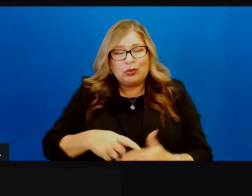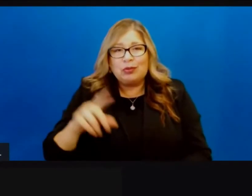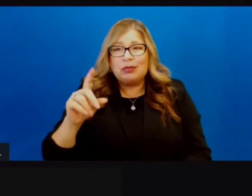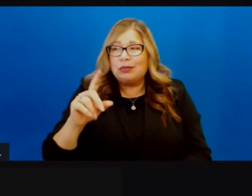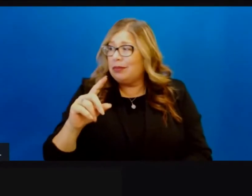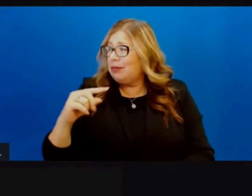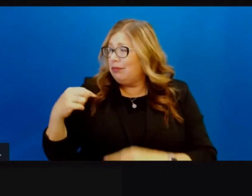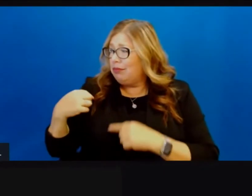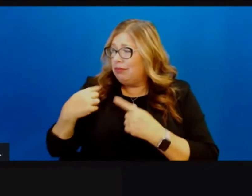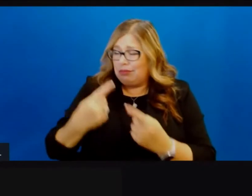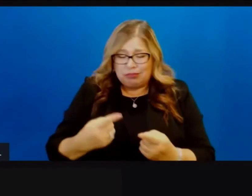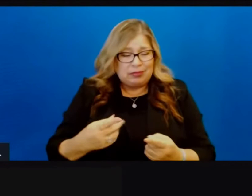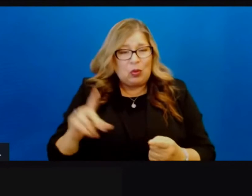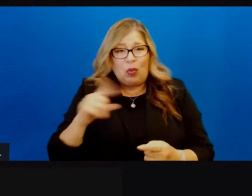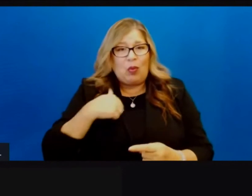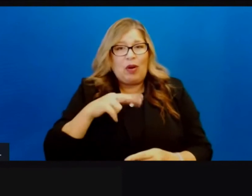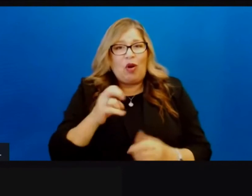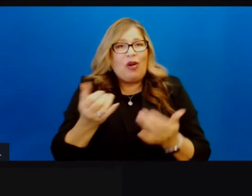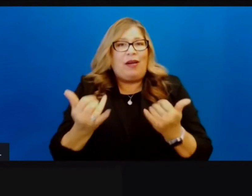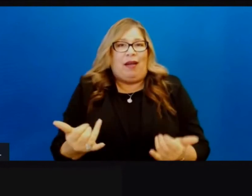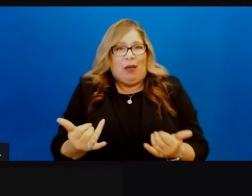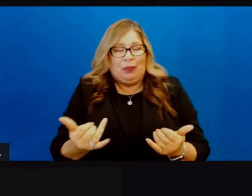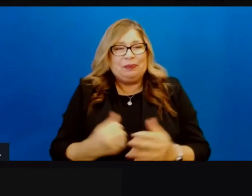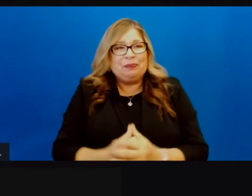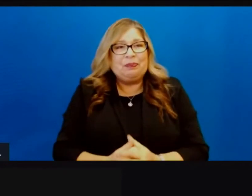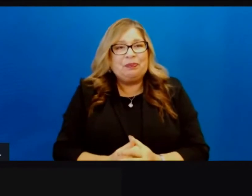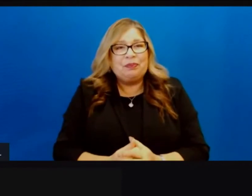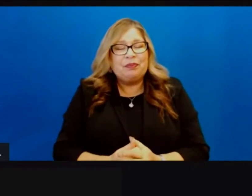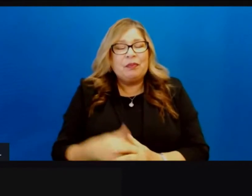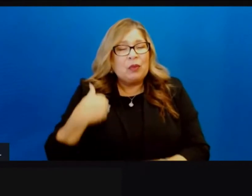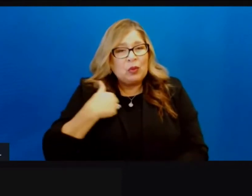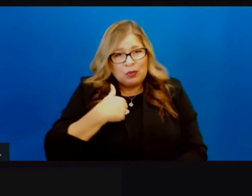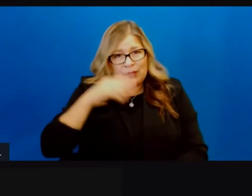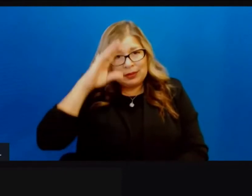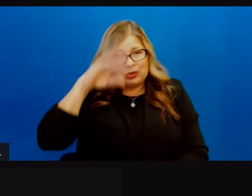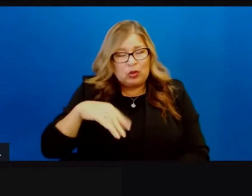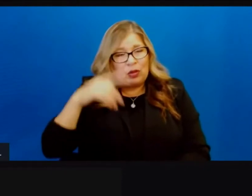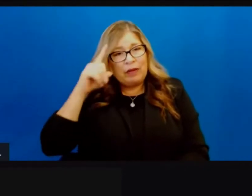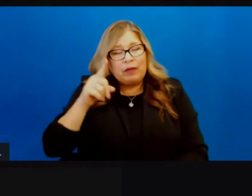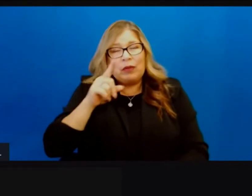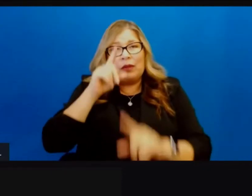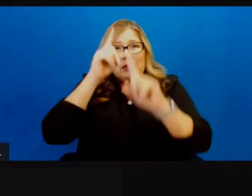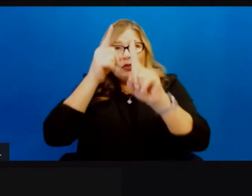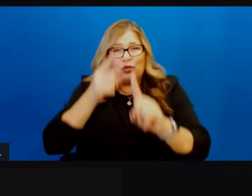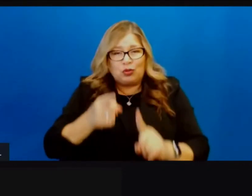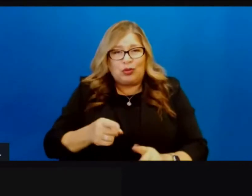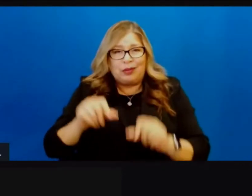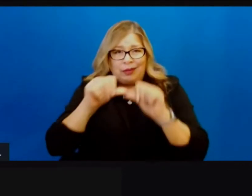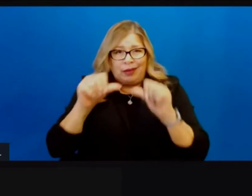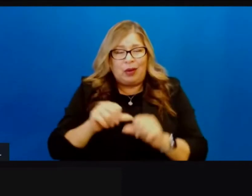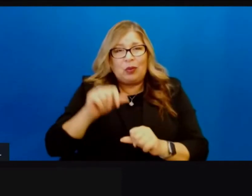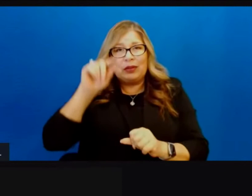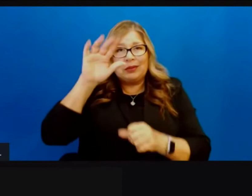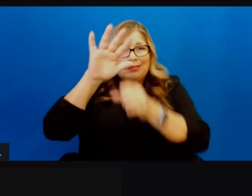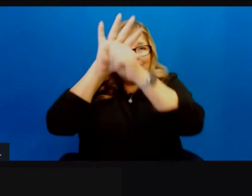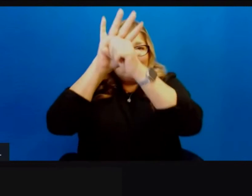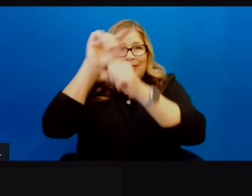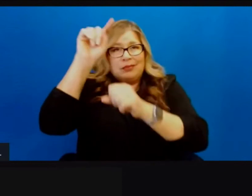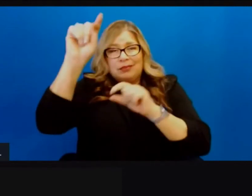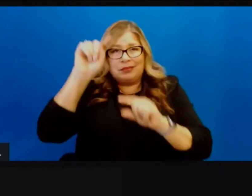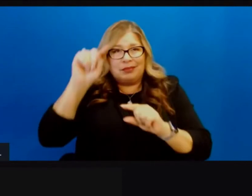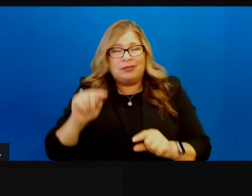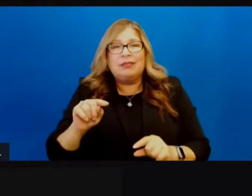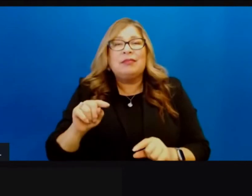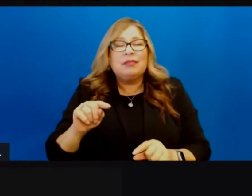been. And we know that for certain jurisdictions, the consideration that the state is